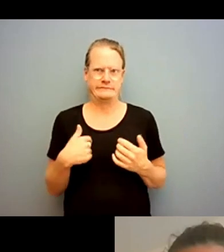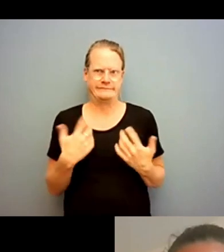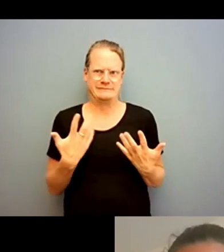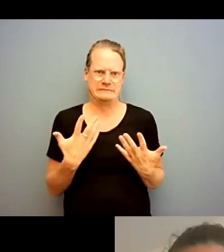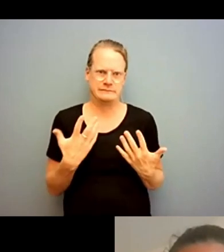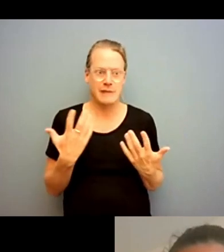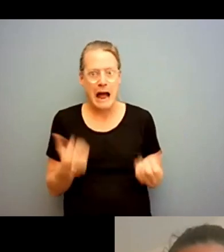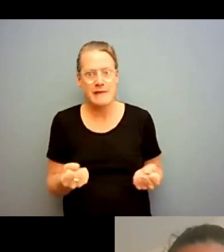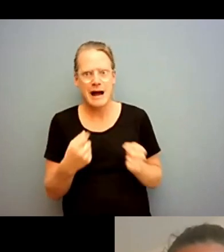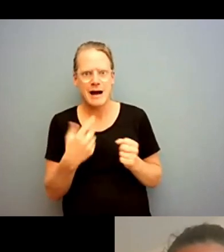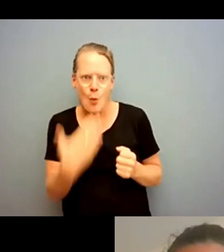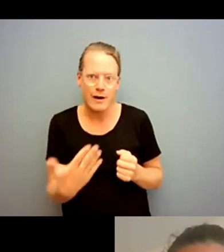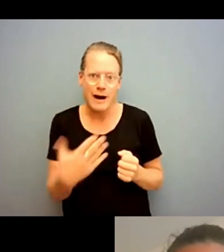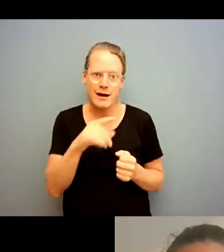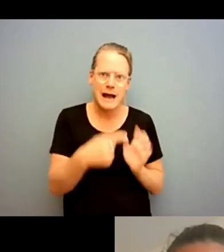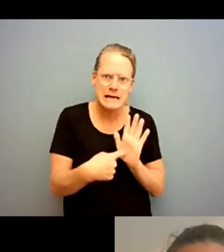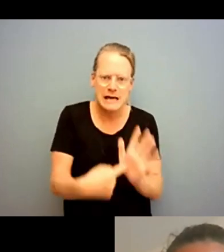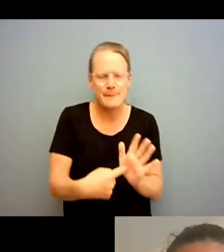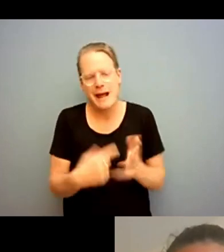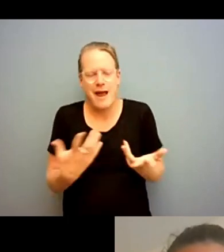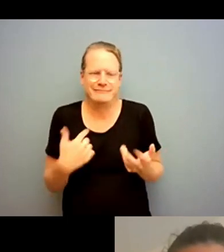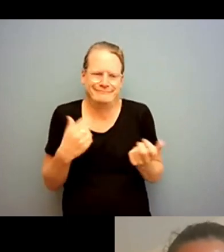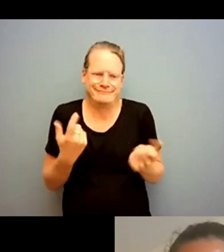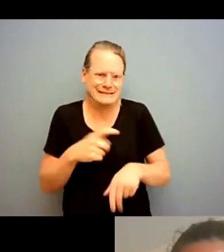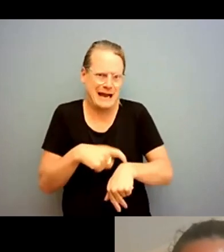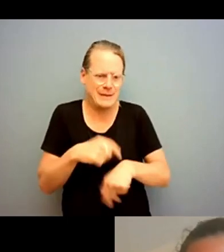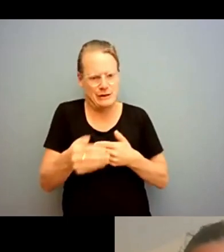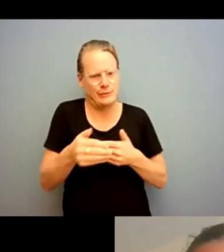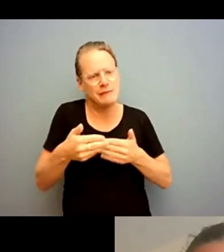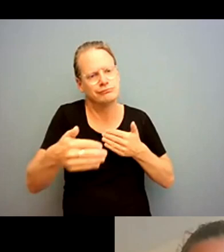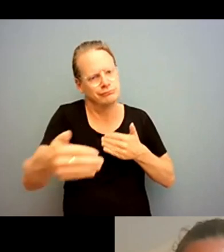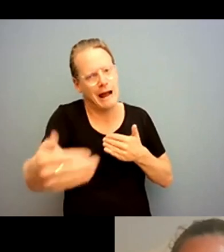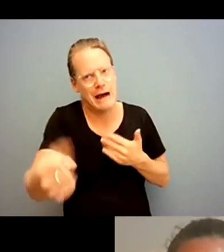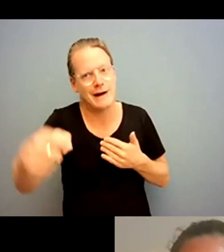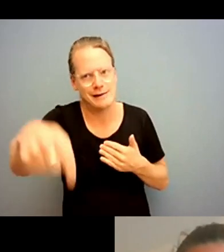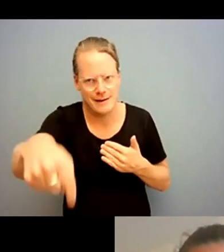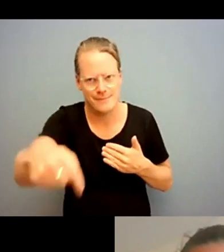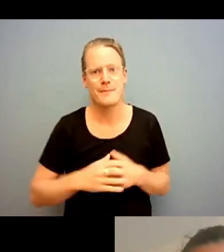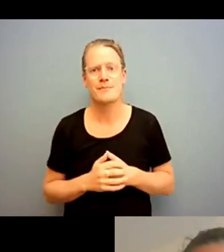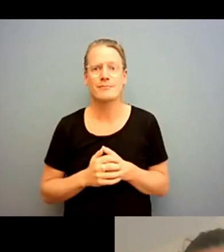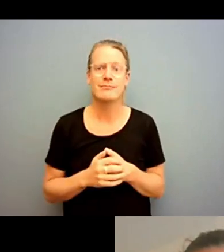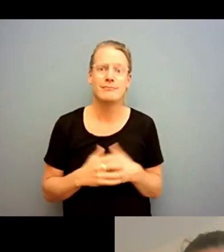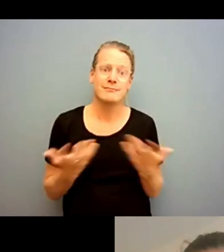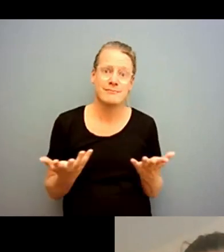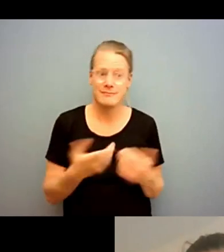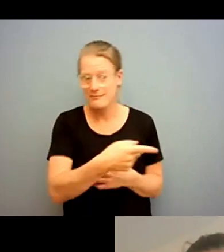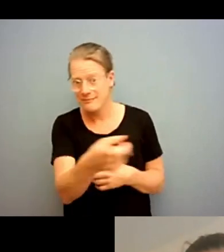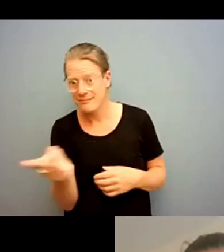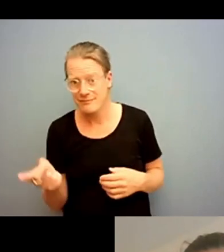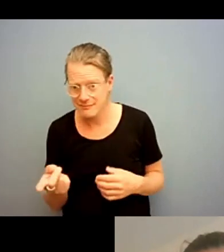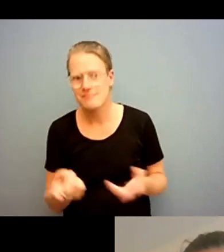on. We'd like that to be a process of you telling us inductively, and then we can work from there.